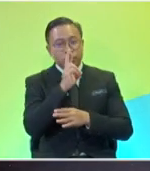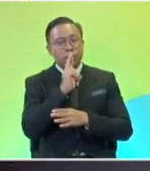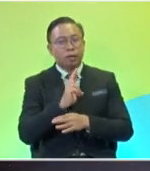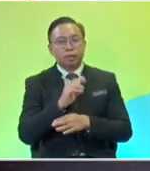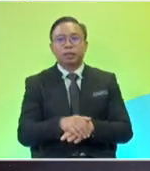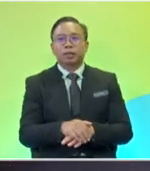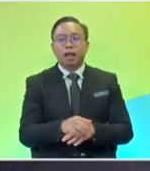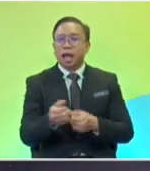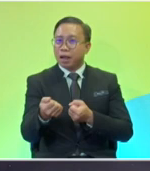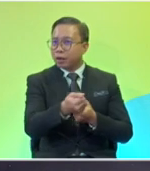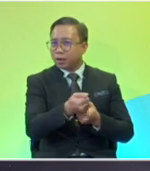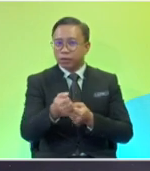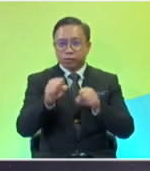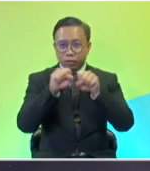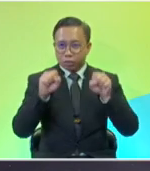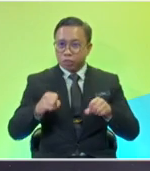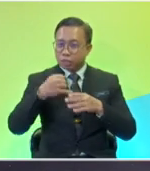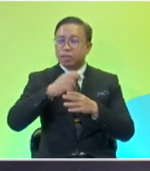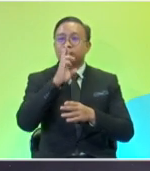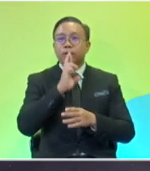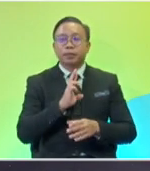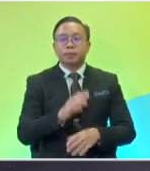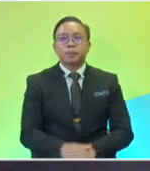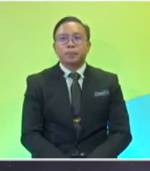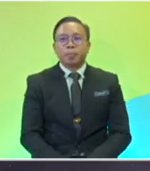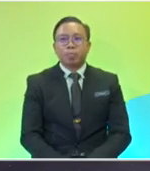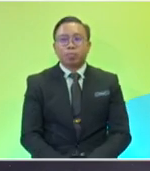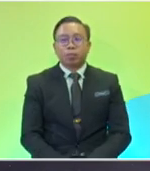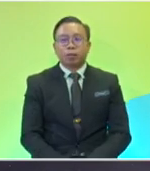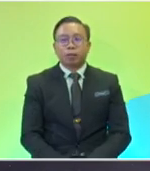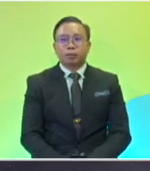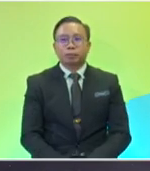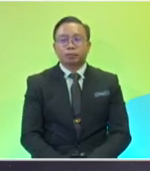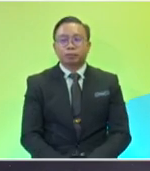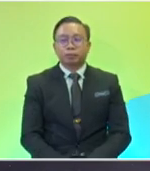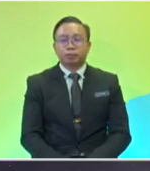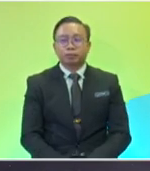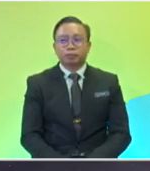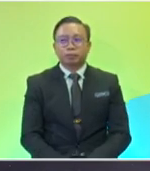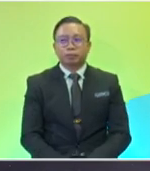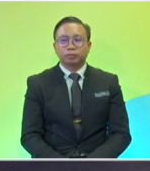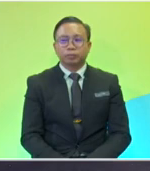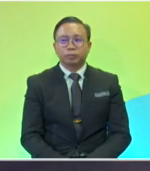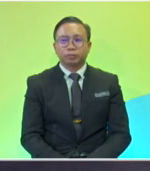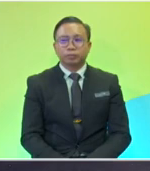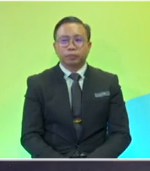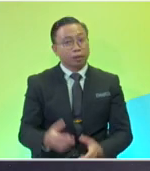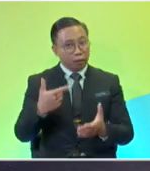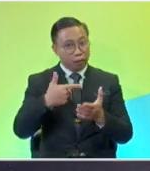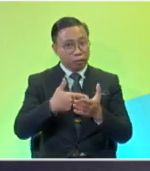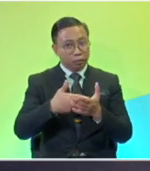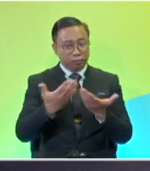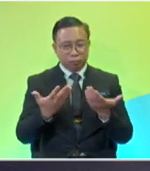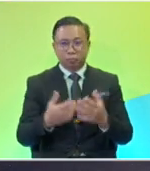are red in colour. Yes. Okay. Okay, so huge round of applause. Okay. So we do this one more time? Yes.